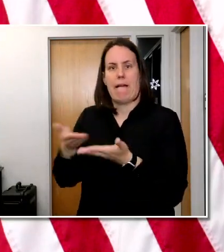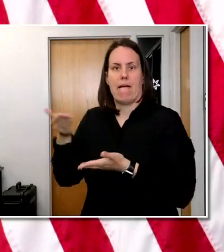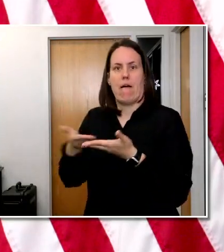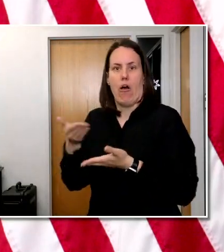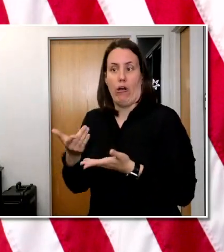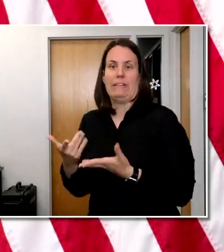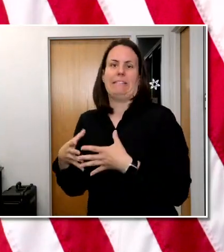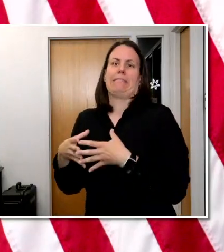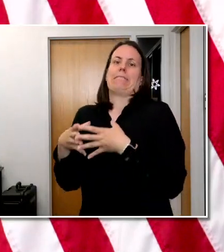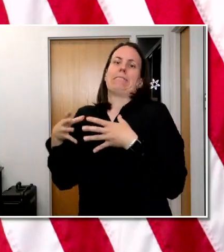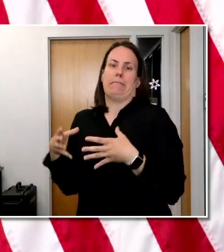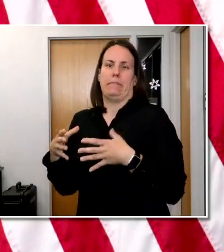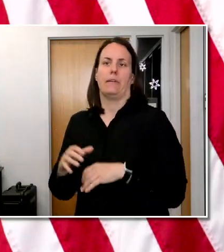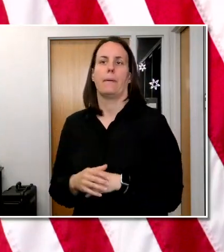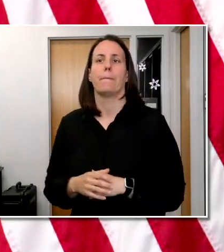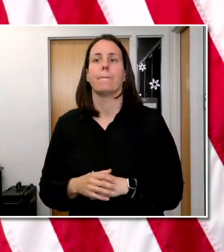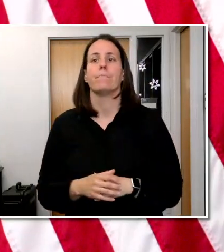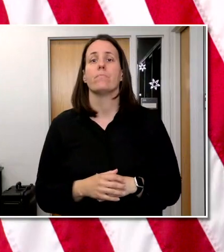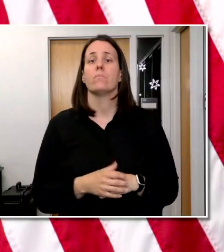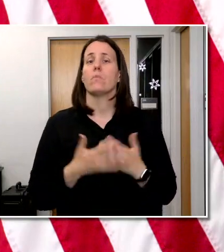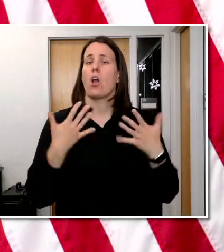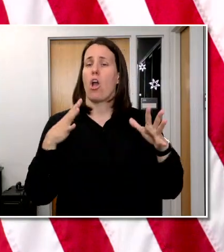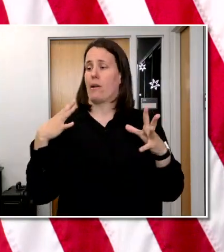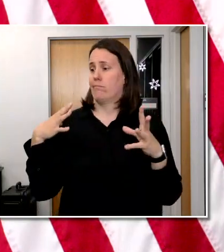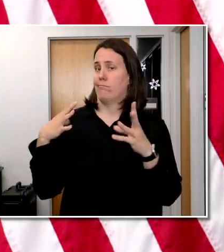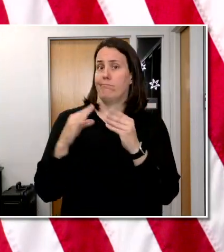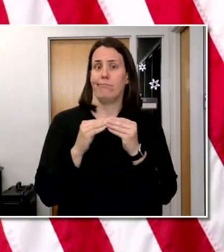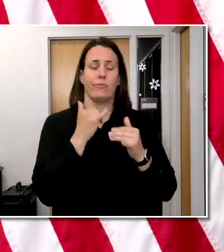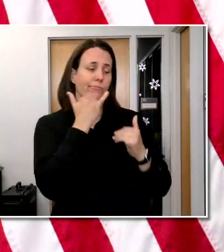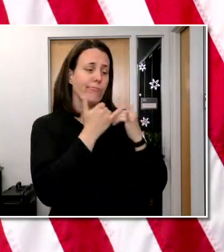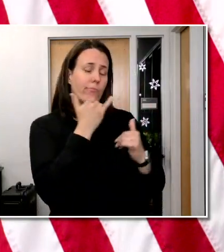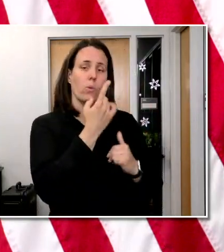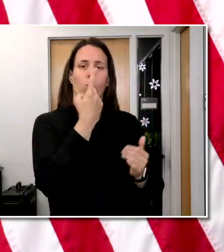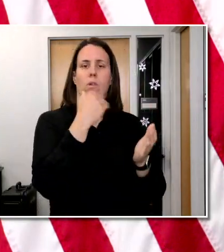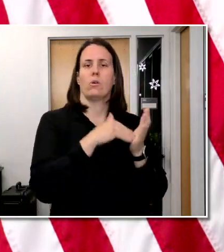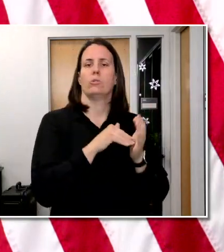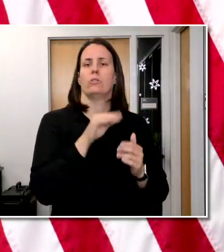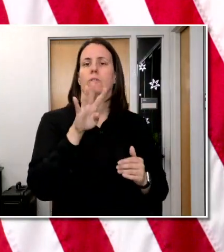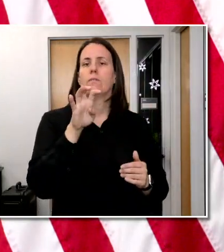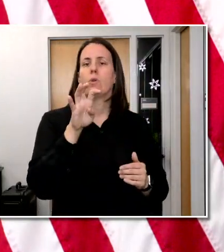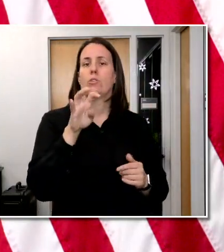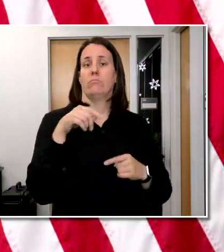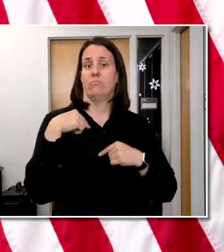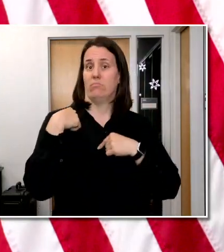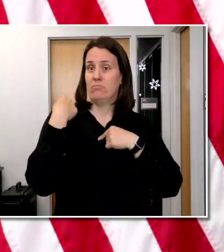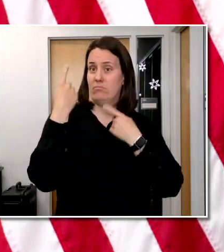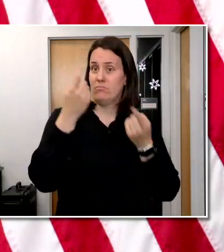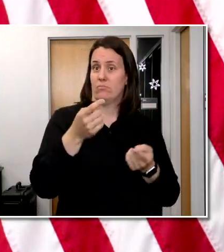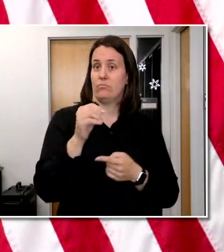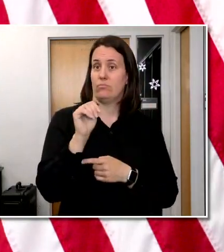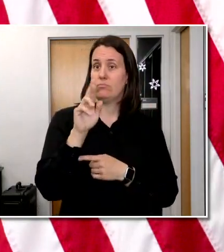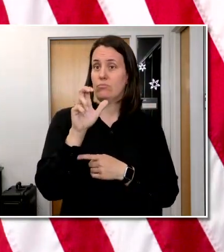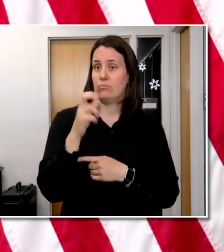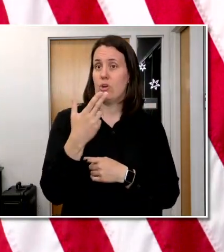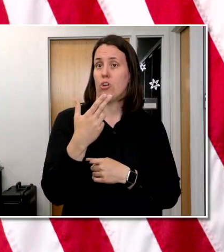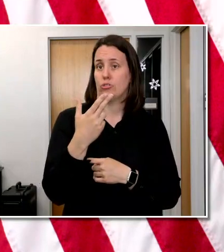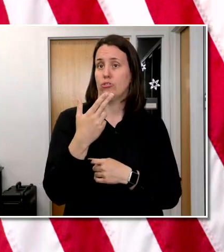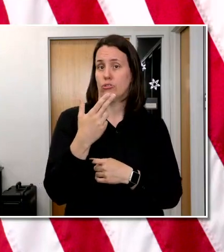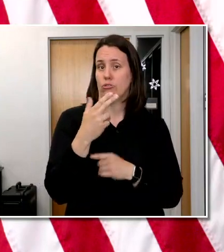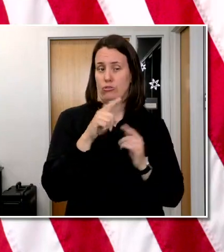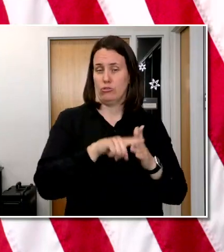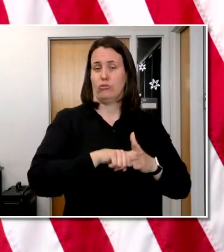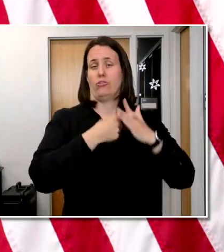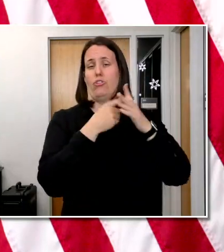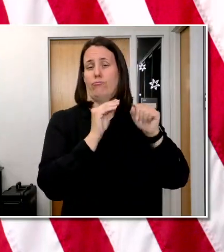14,000 contact tracing interviews since March. Now, as we increase our COVID-19 testing, we need to increase our